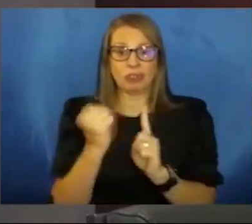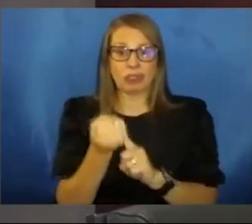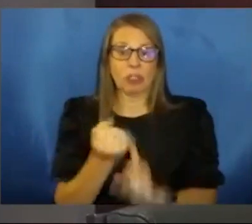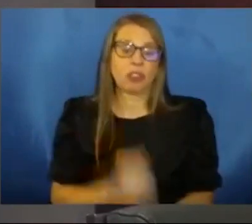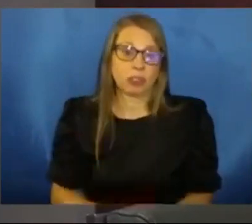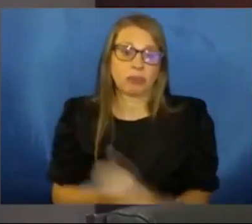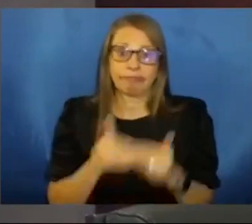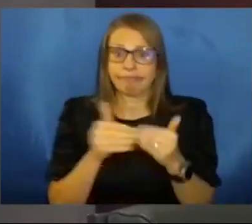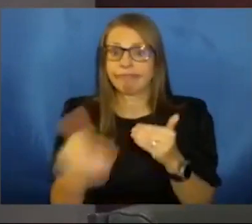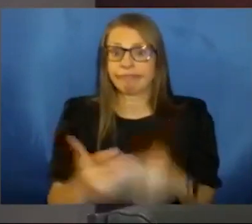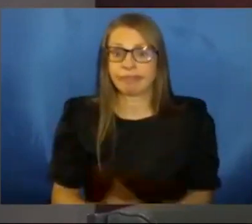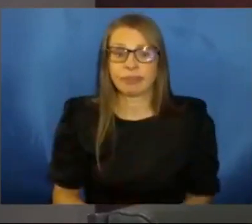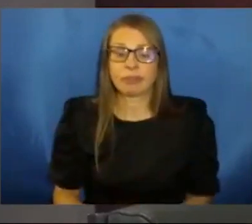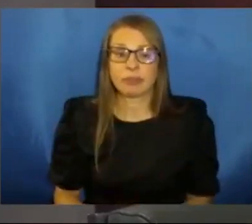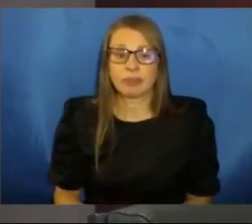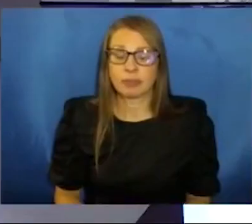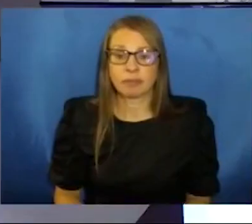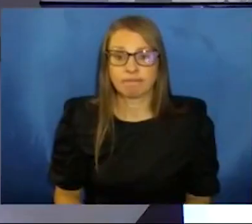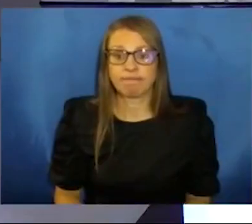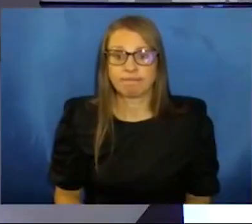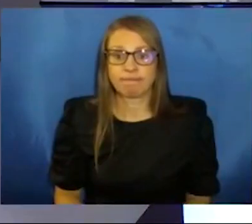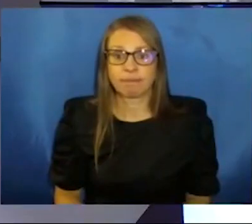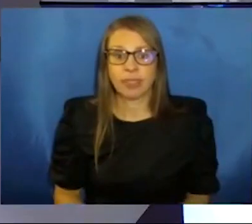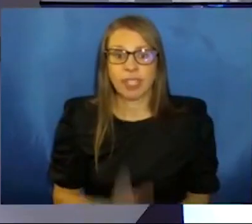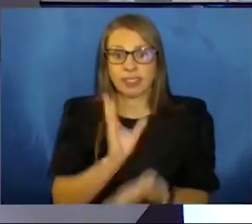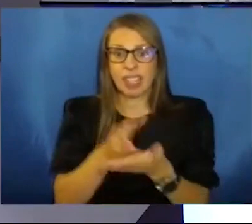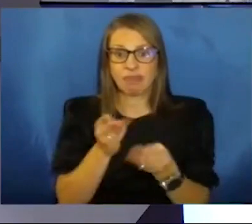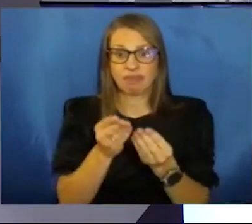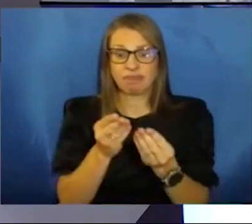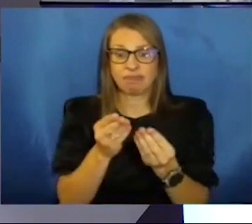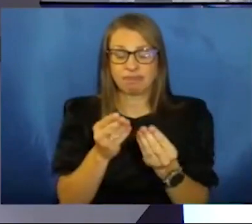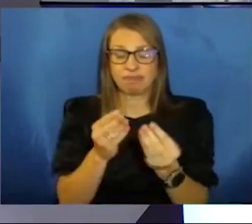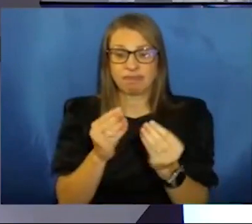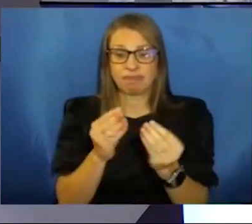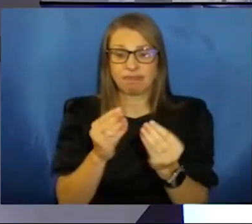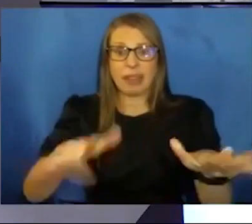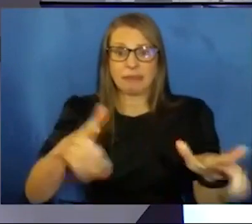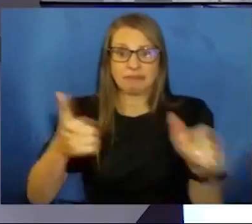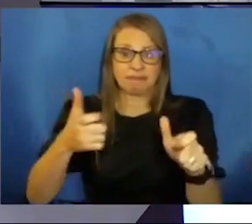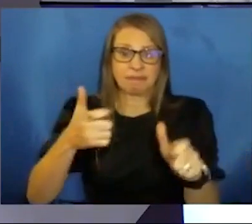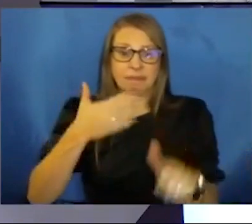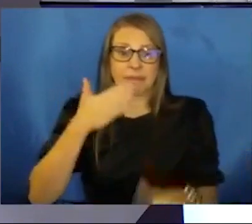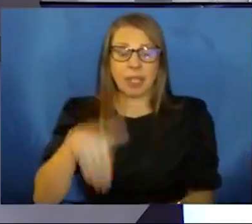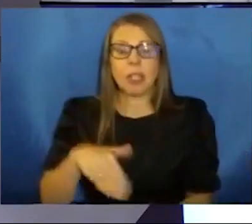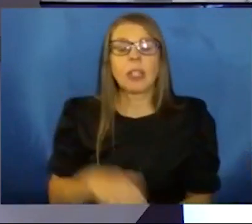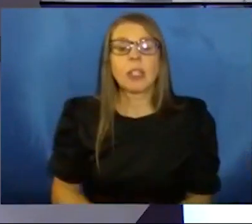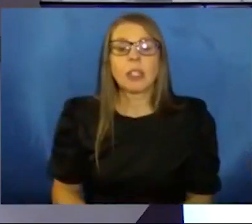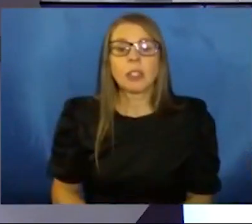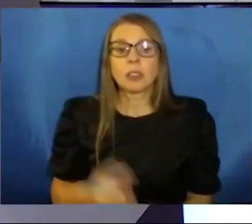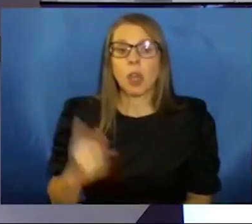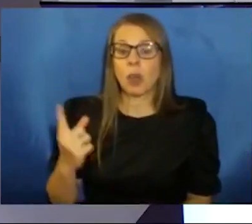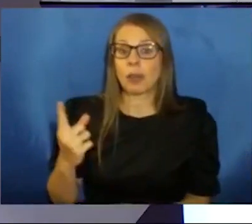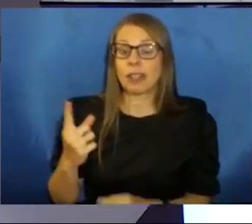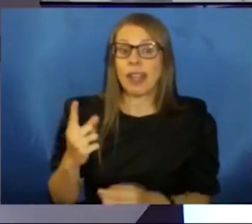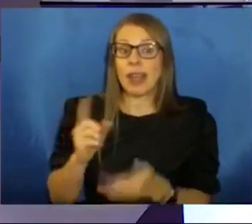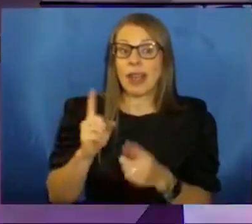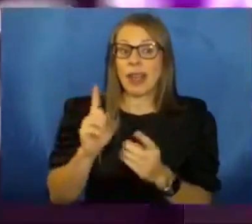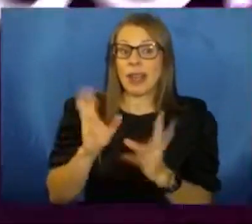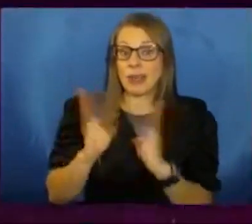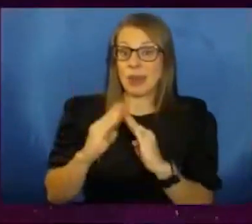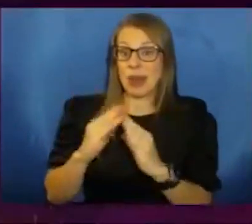one patient in our hospital is not vaccinated. That will make the biggest difference long term in terms of how we turn this